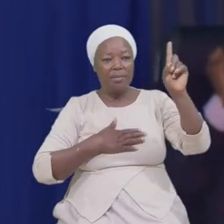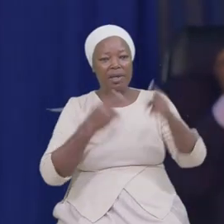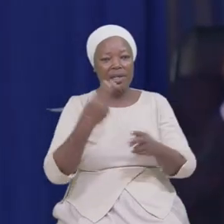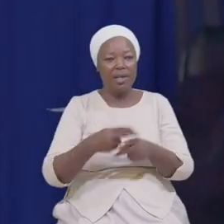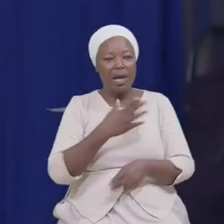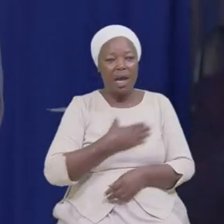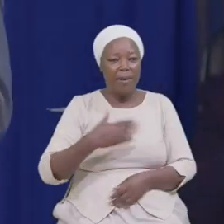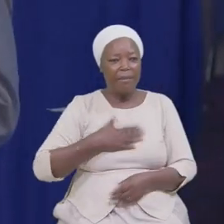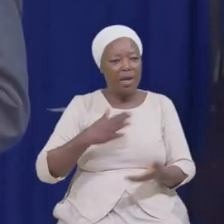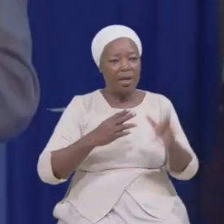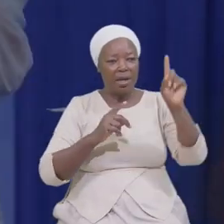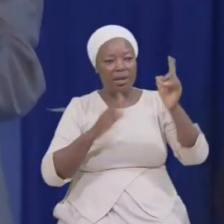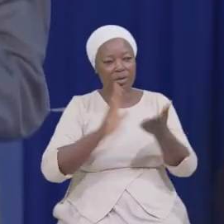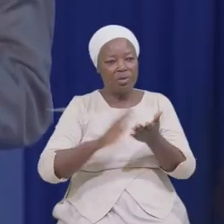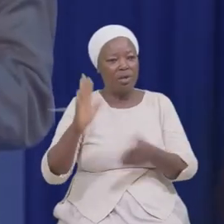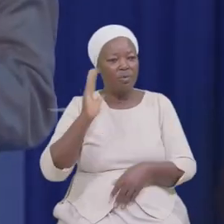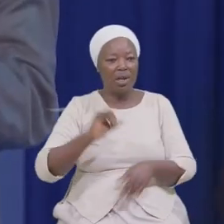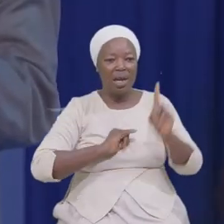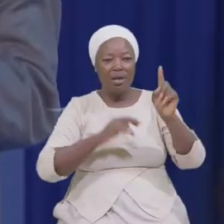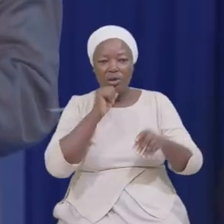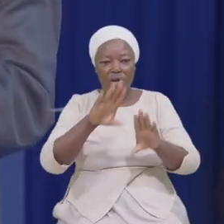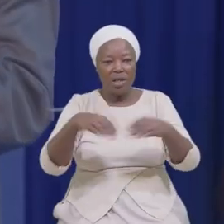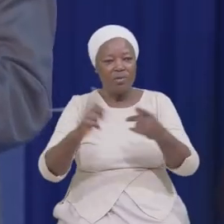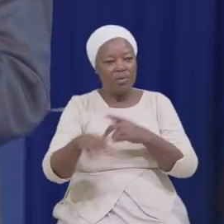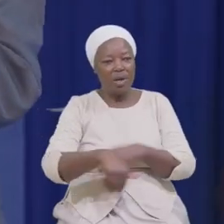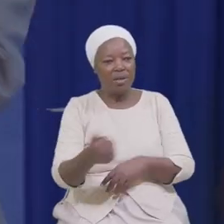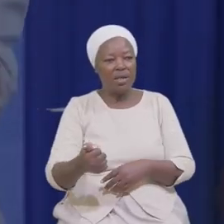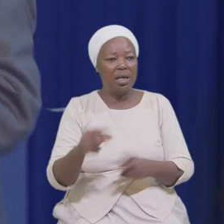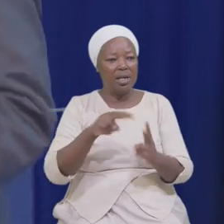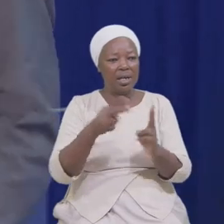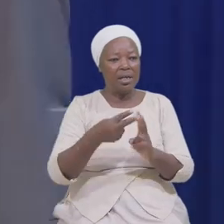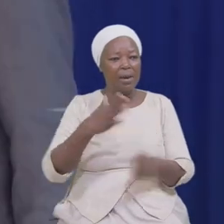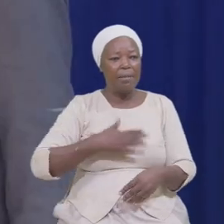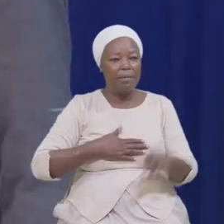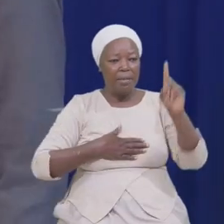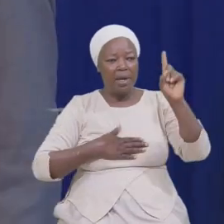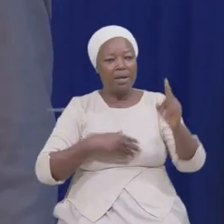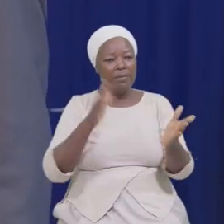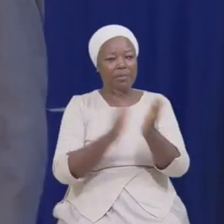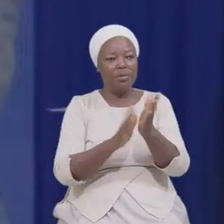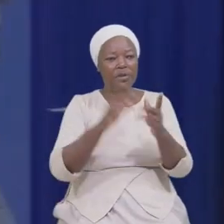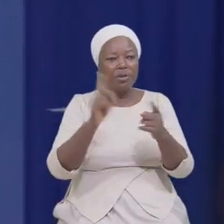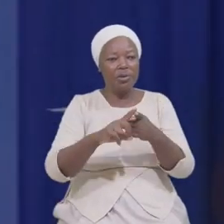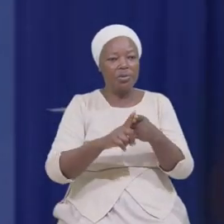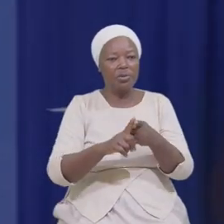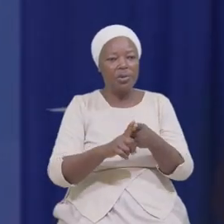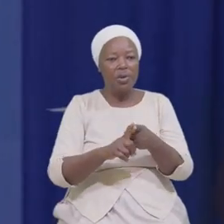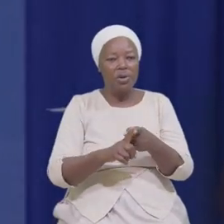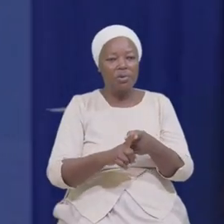will I not give to another, neither my praise to graven images.